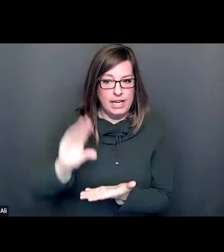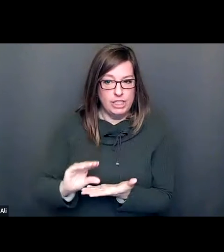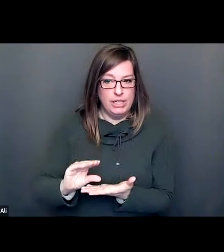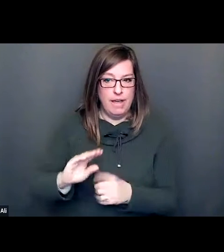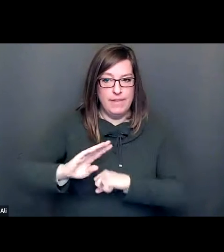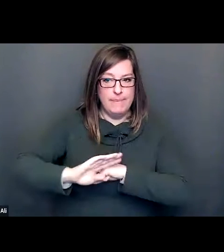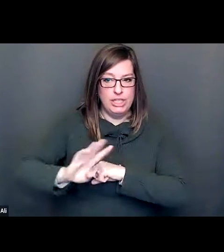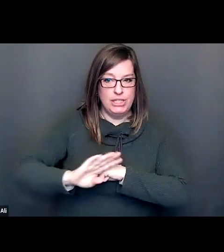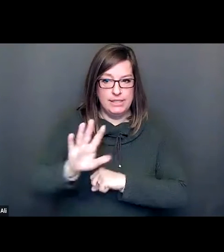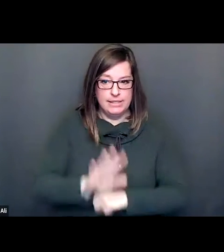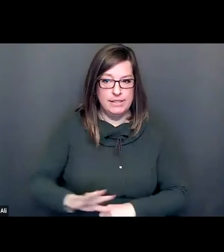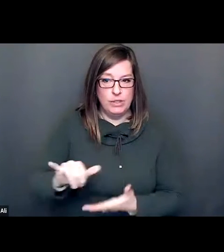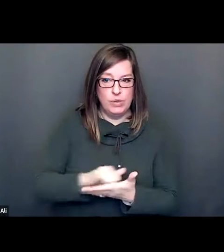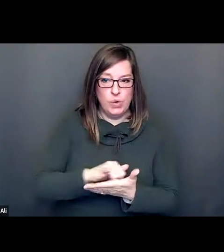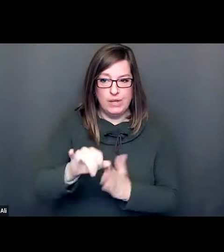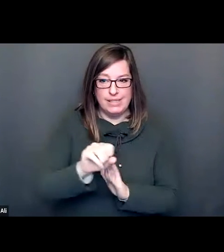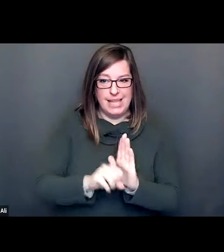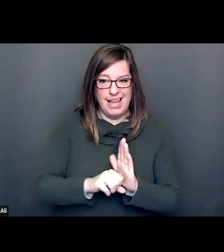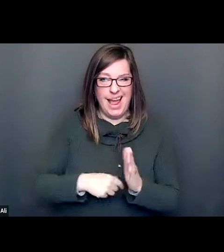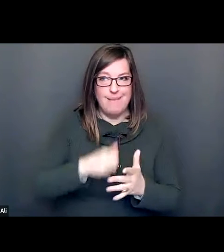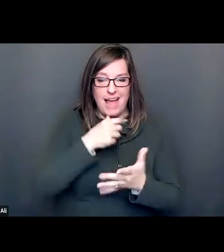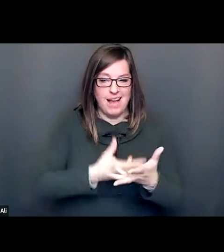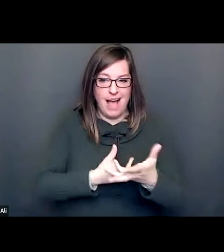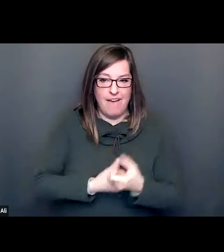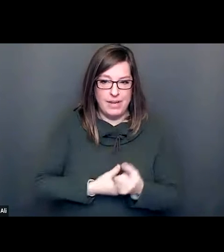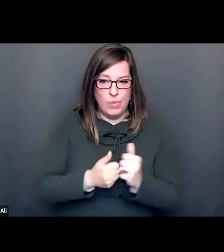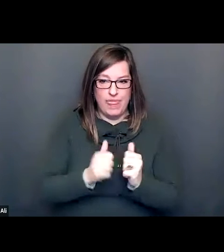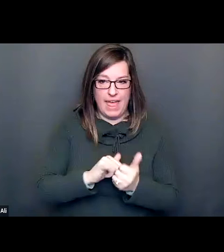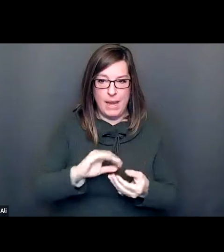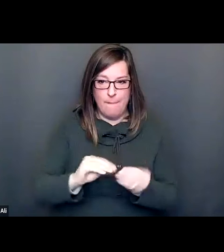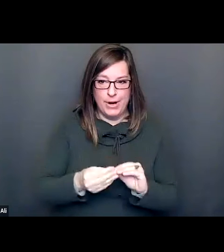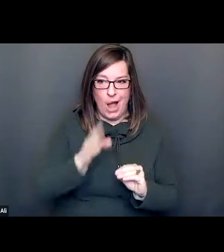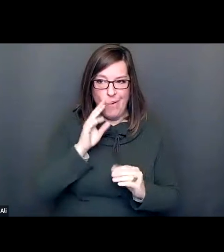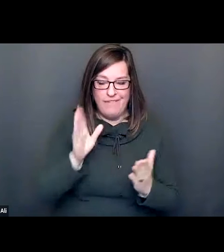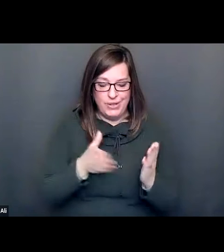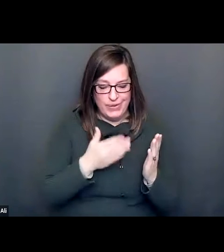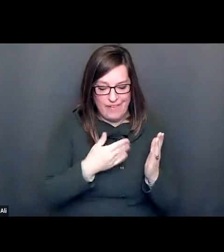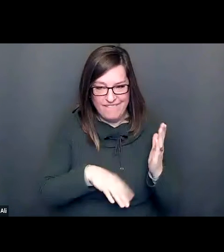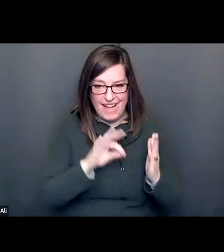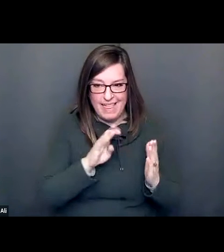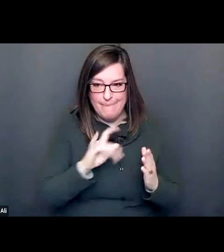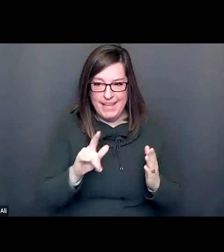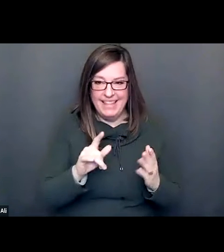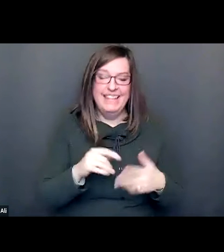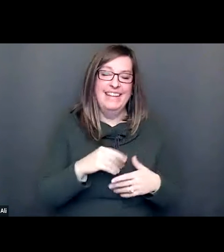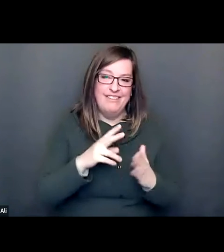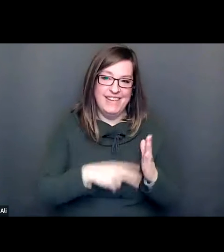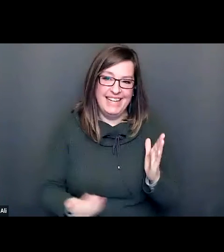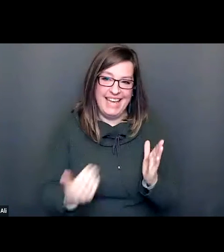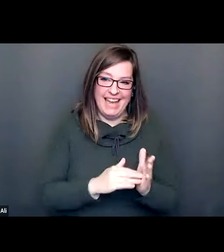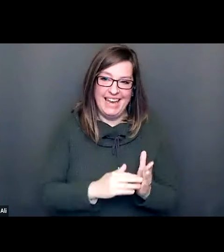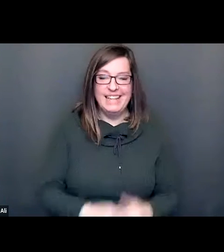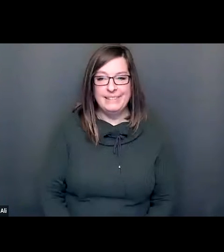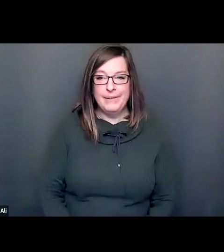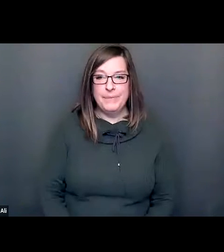statewide. And I'm not confident in that percentage at all. I'll have to go back and look at the bill. But yeah,